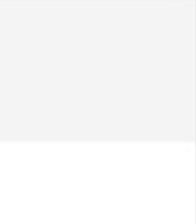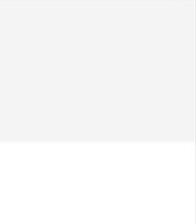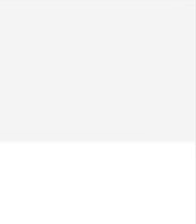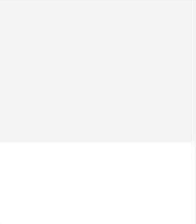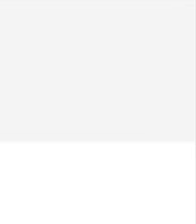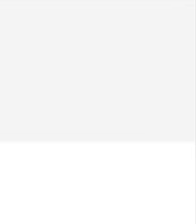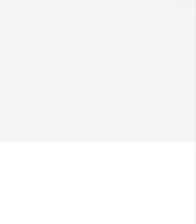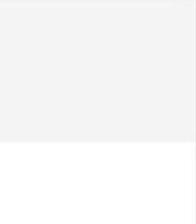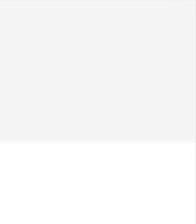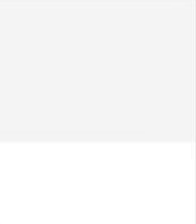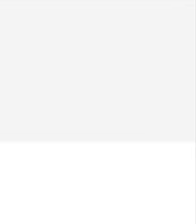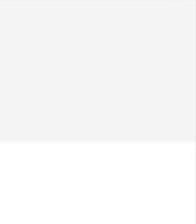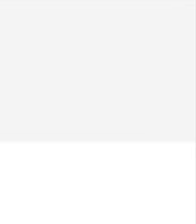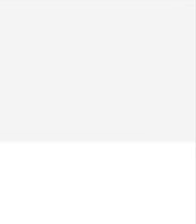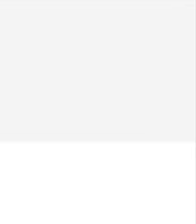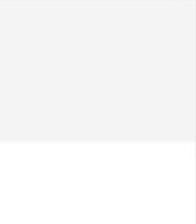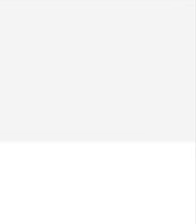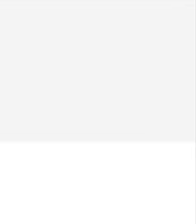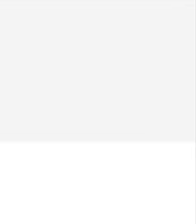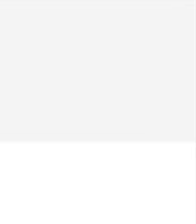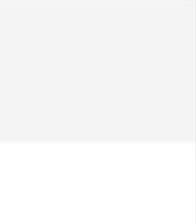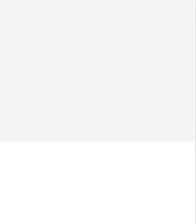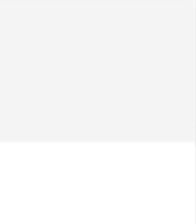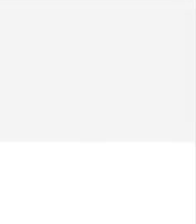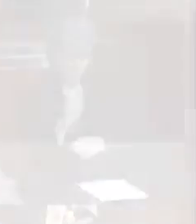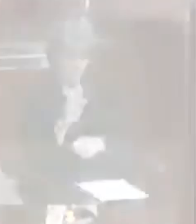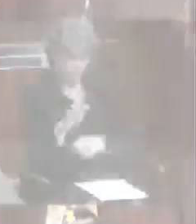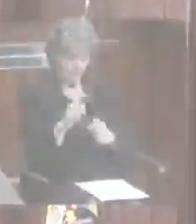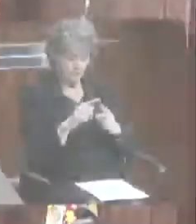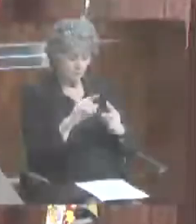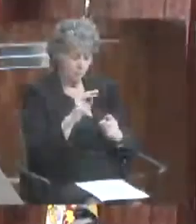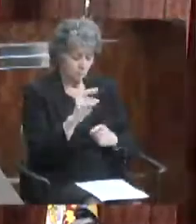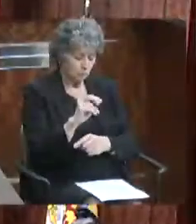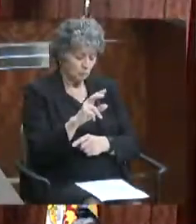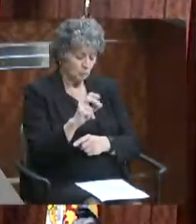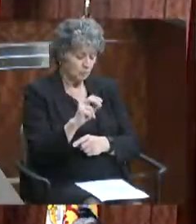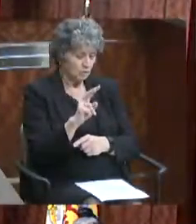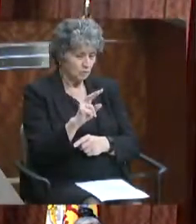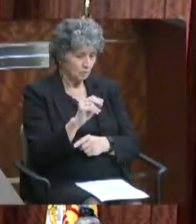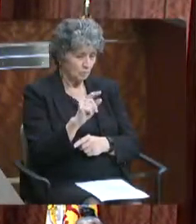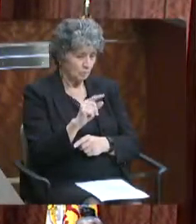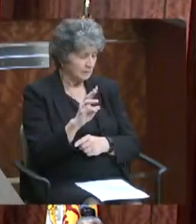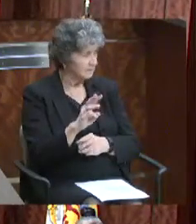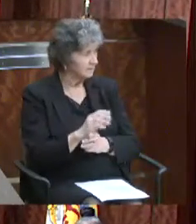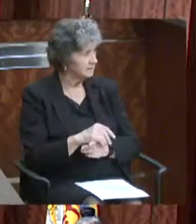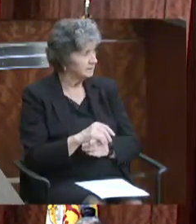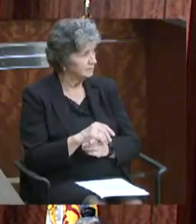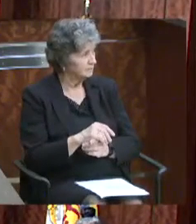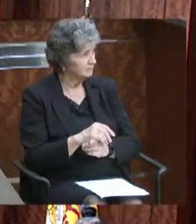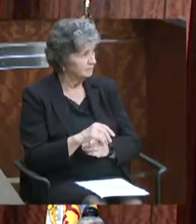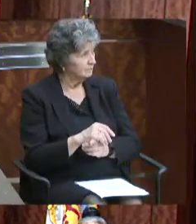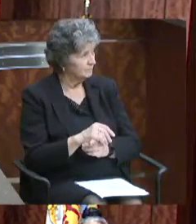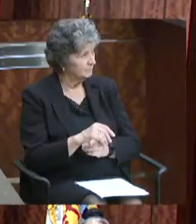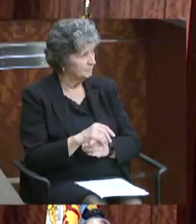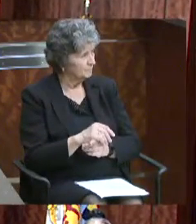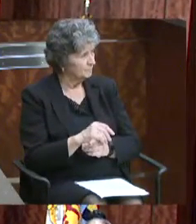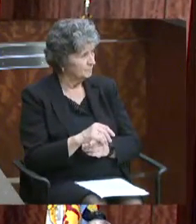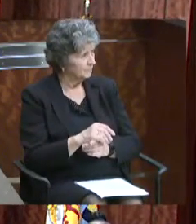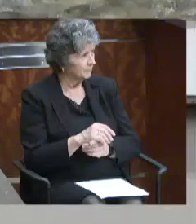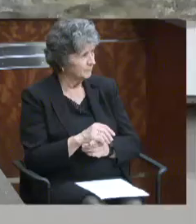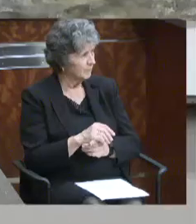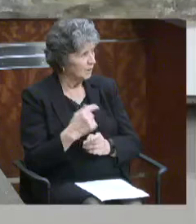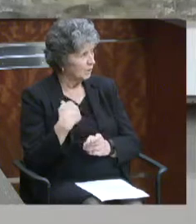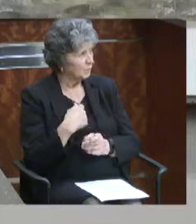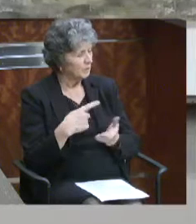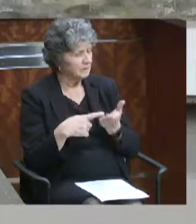of 2015 through June the 30th of 2016. Ms. Saylor. Mr. President, we discussed this at the